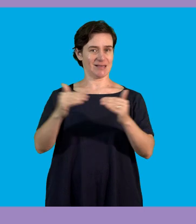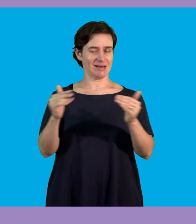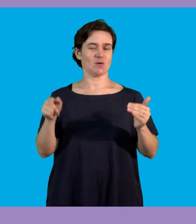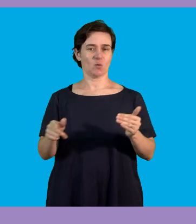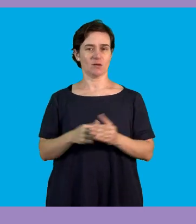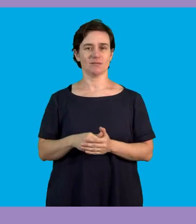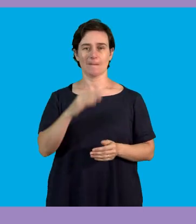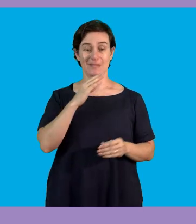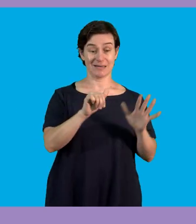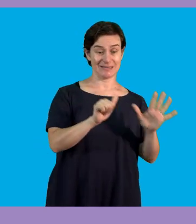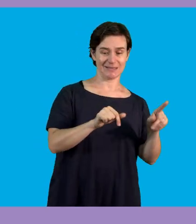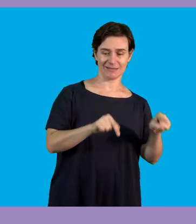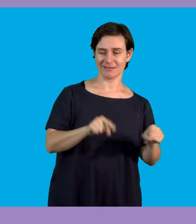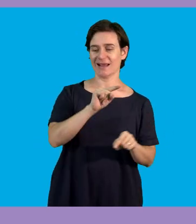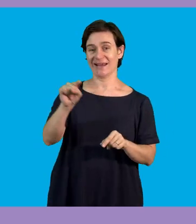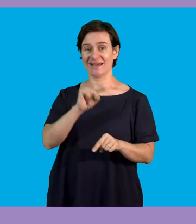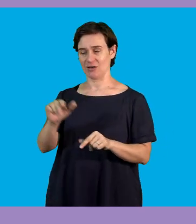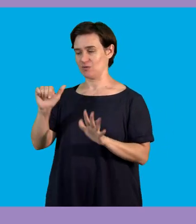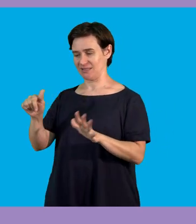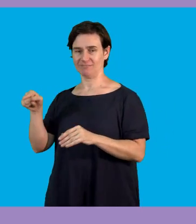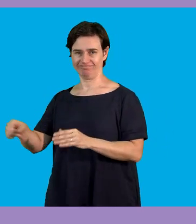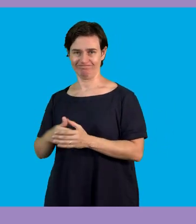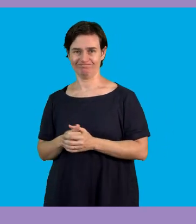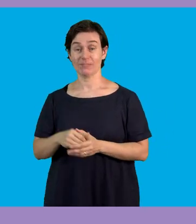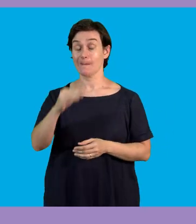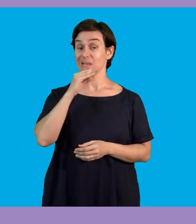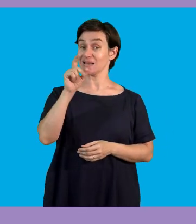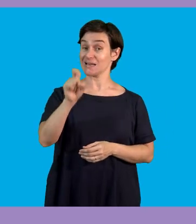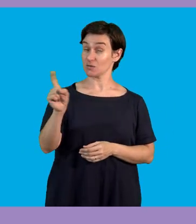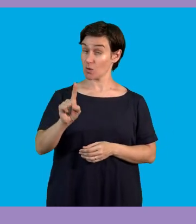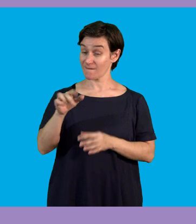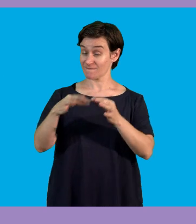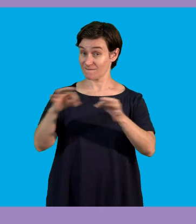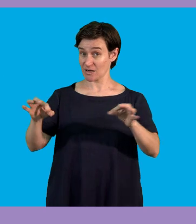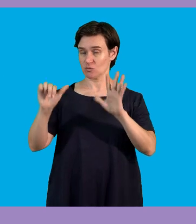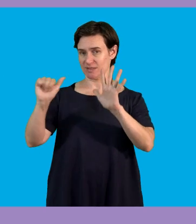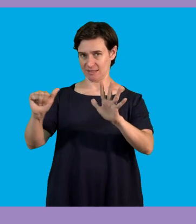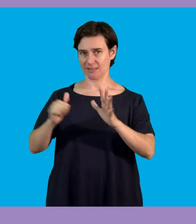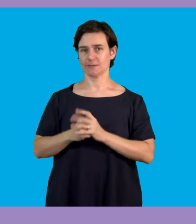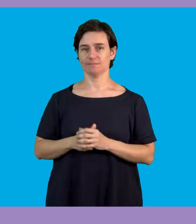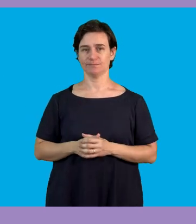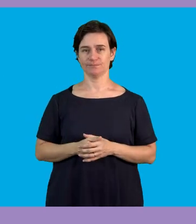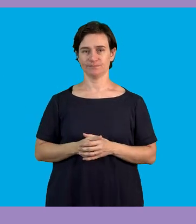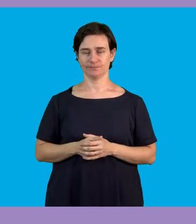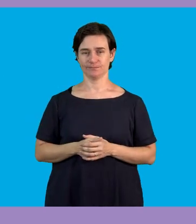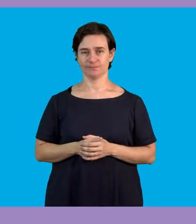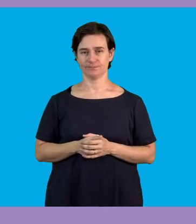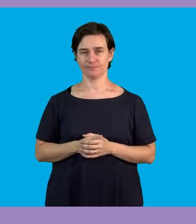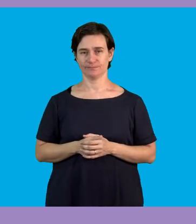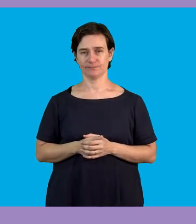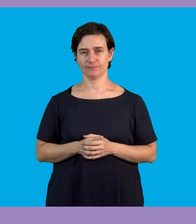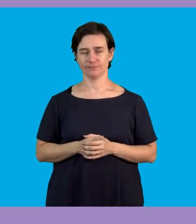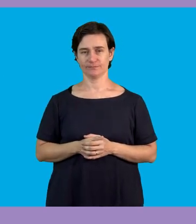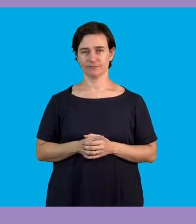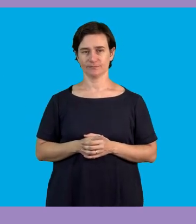when 6 on the left is equal to 6 on the right. So x is represented by 6. So our value of x